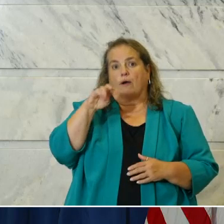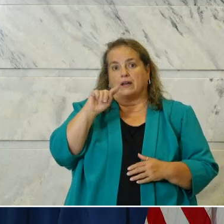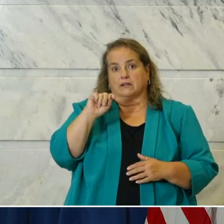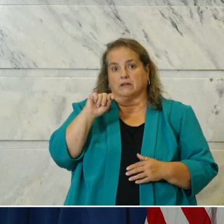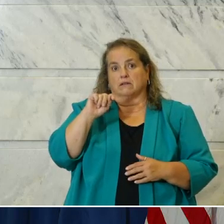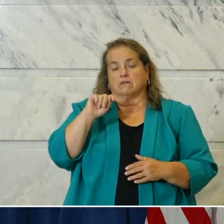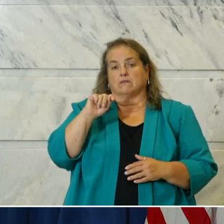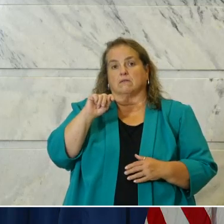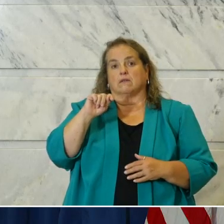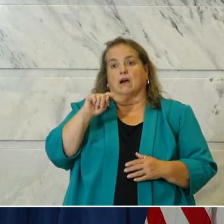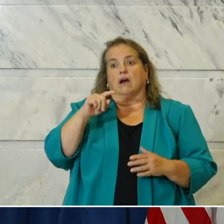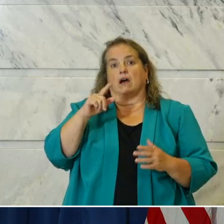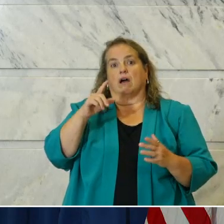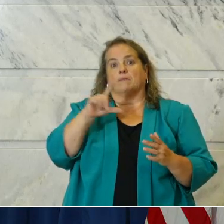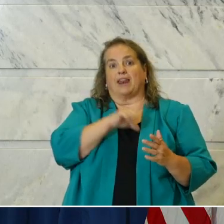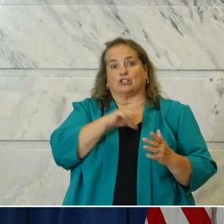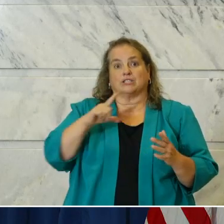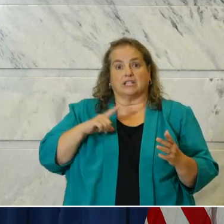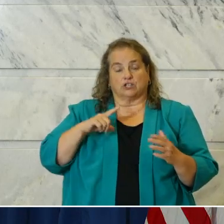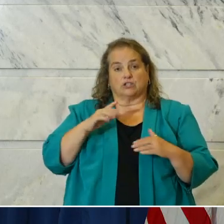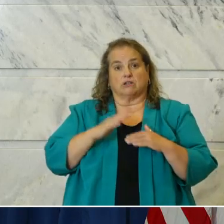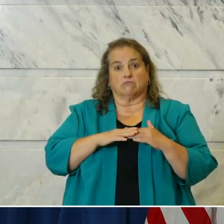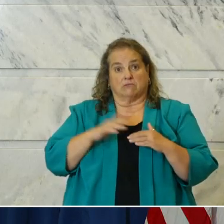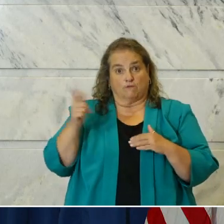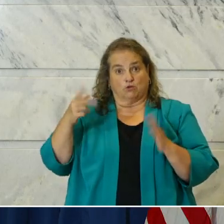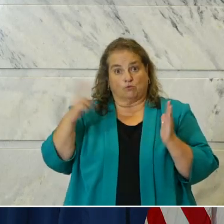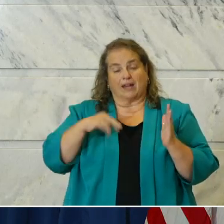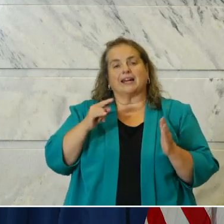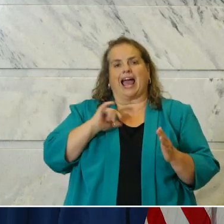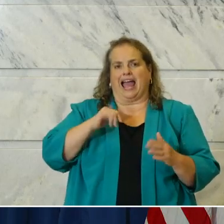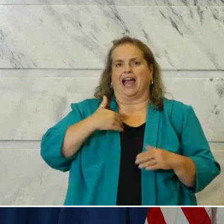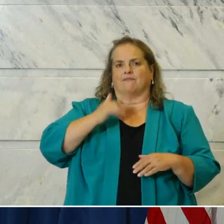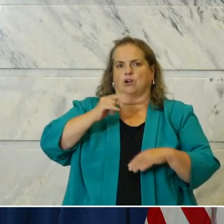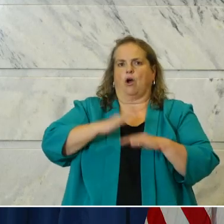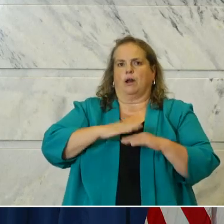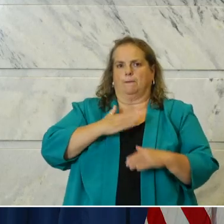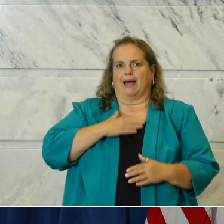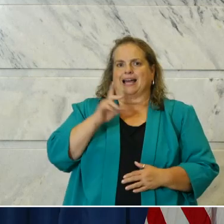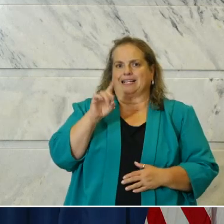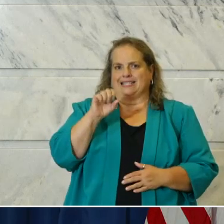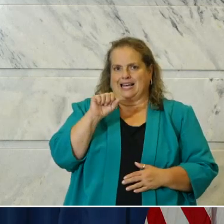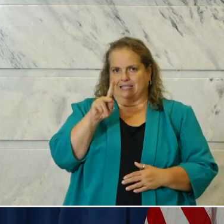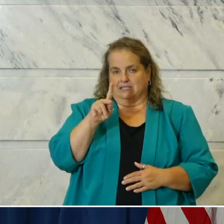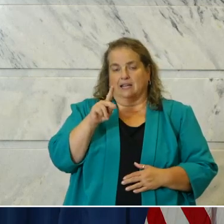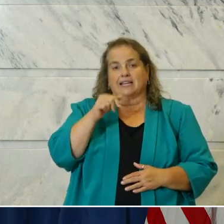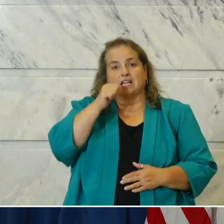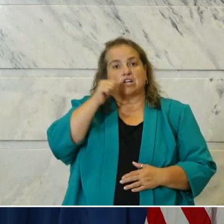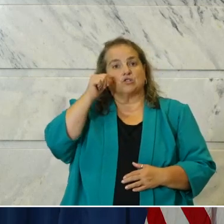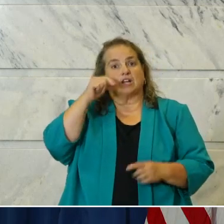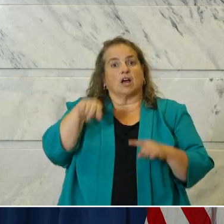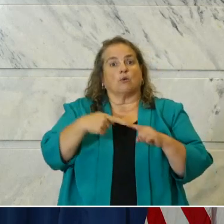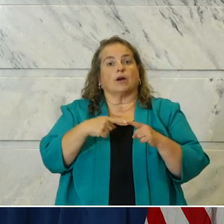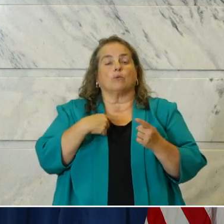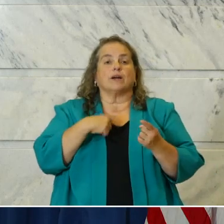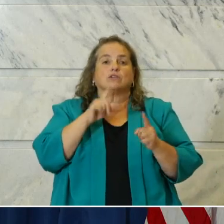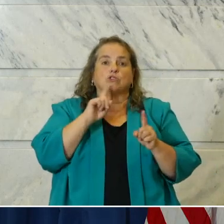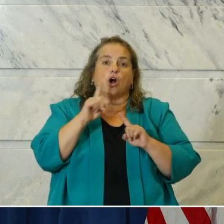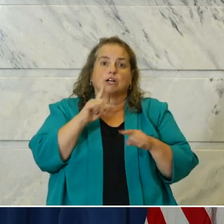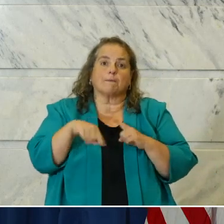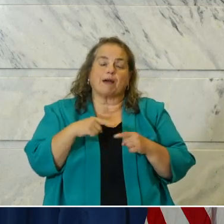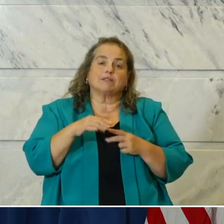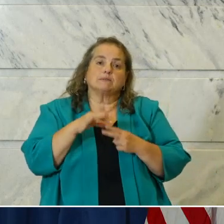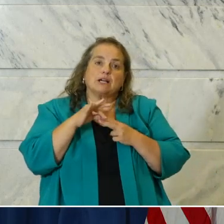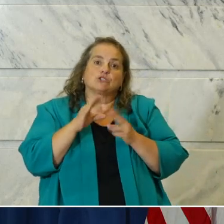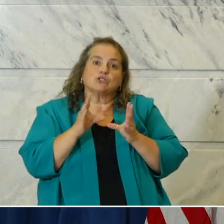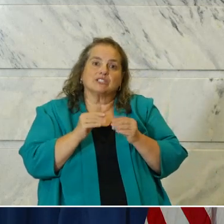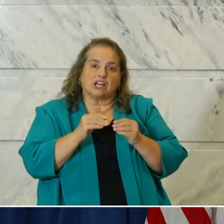it. But yesterday, when this talk was of a special session, and I mentioned